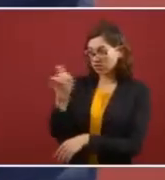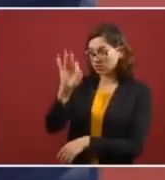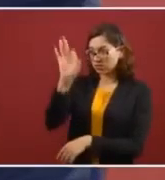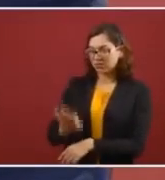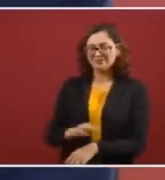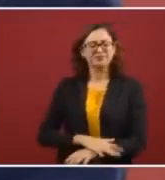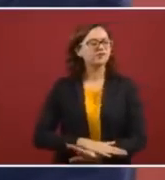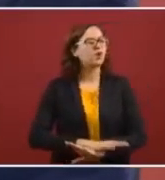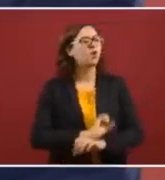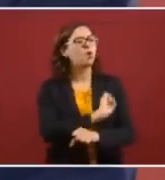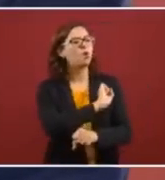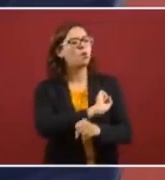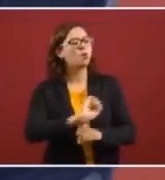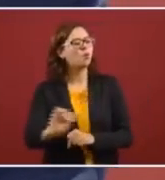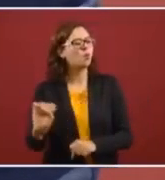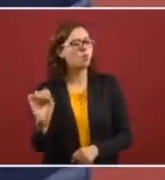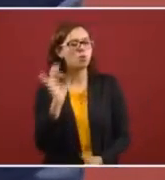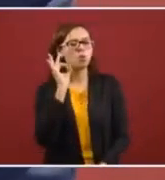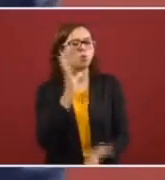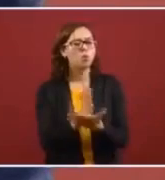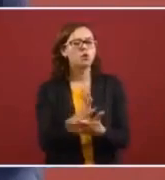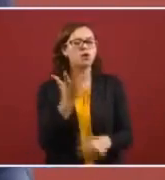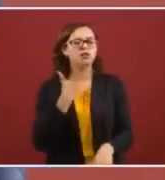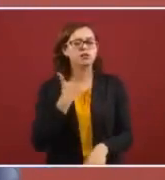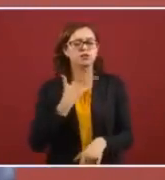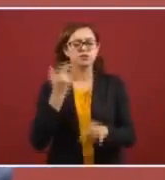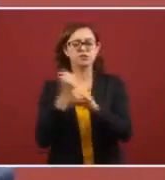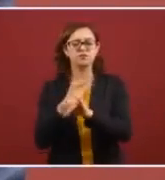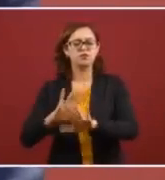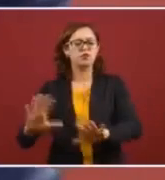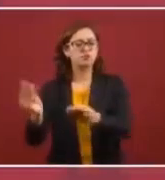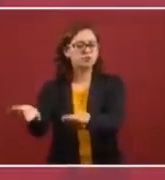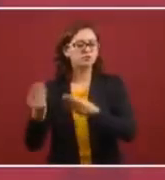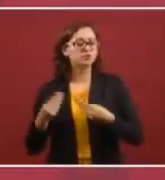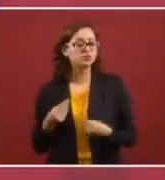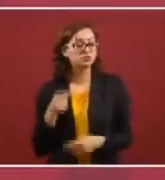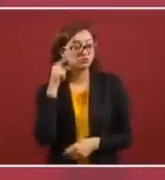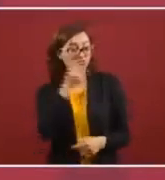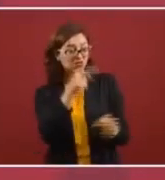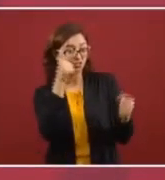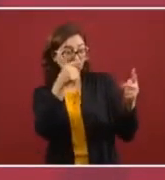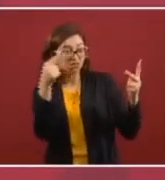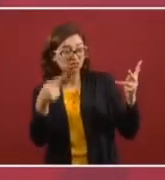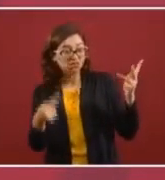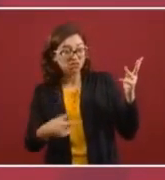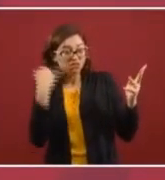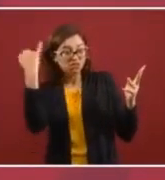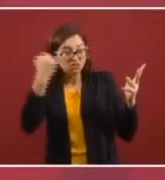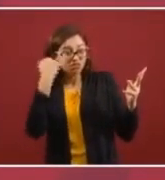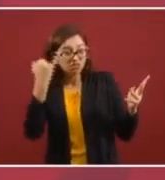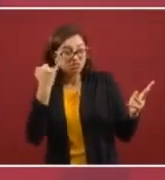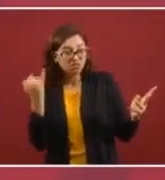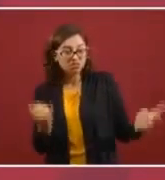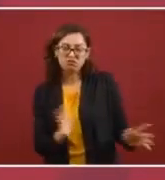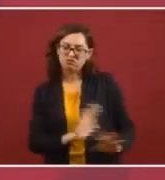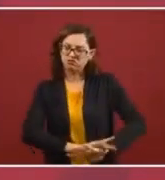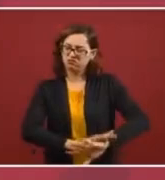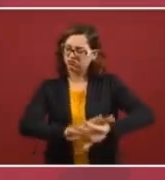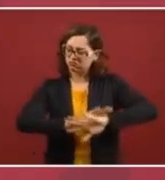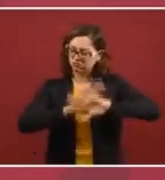Secretary of the Cabinet, I do have the information. Nothing of what you said